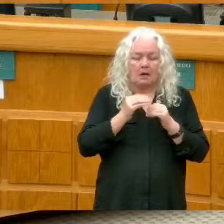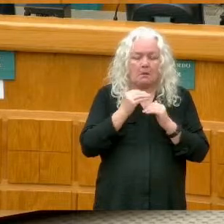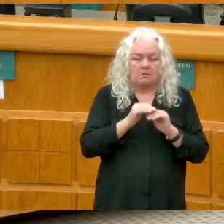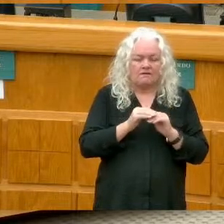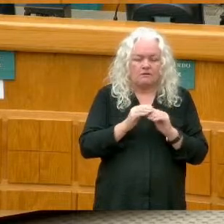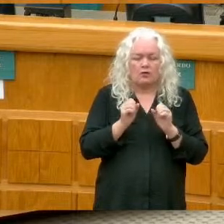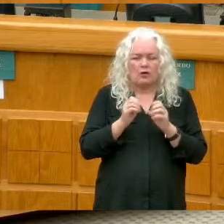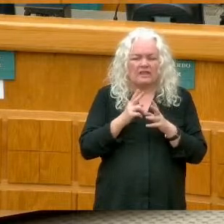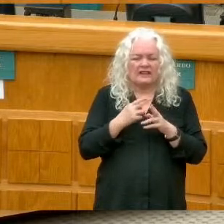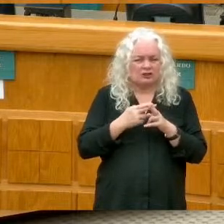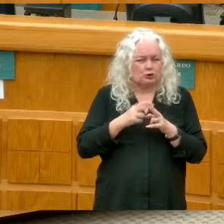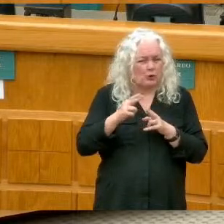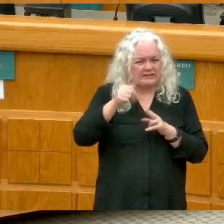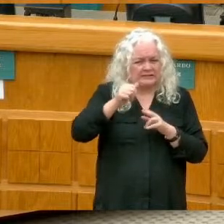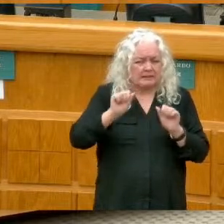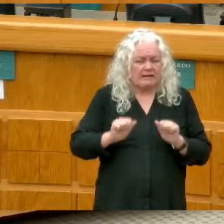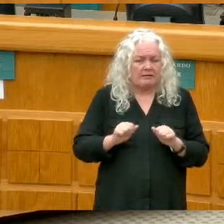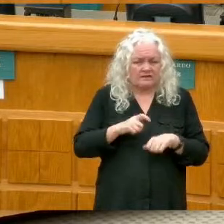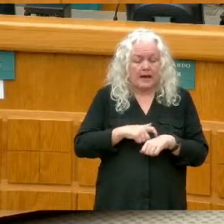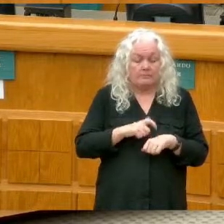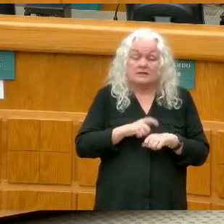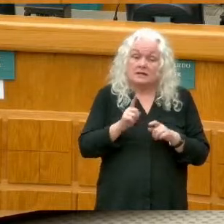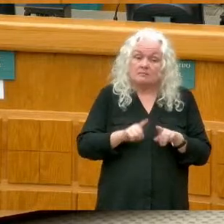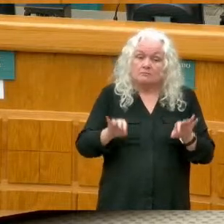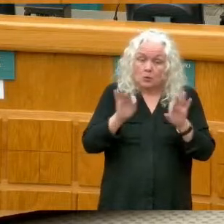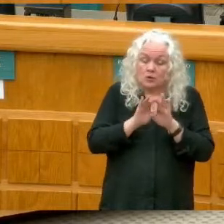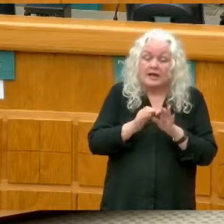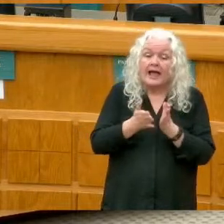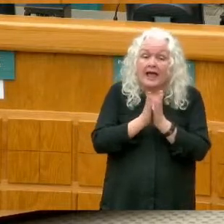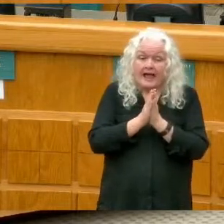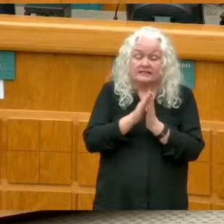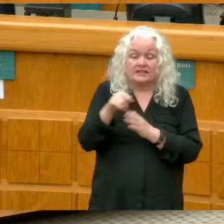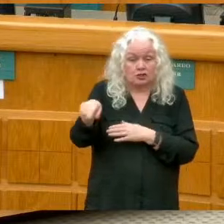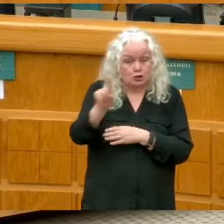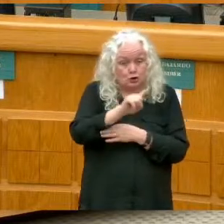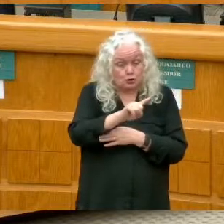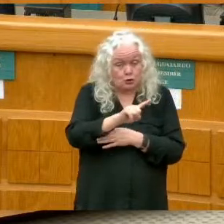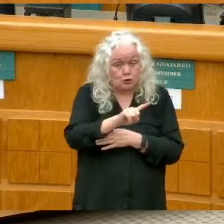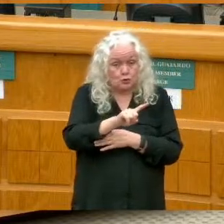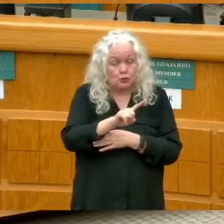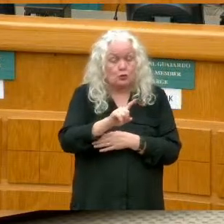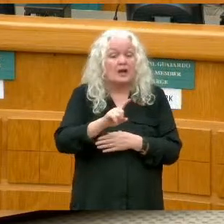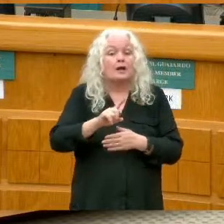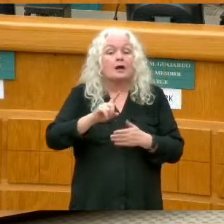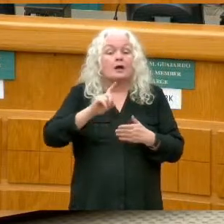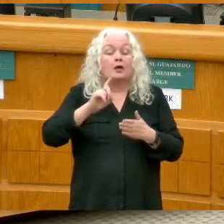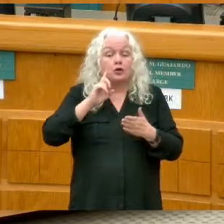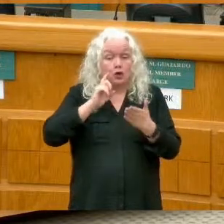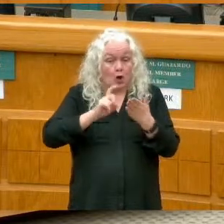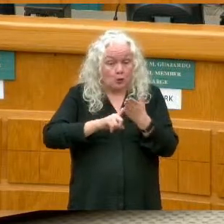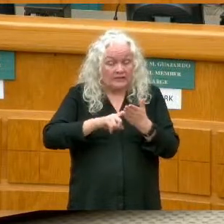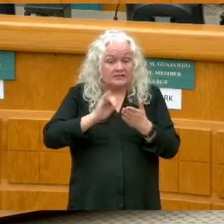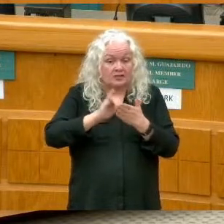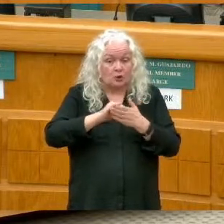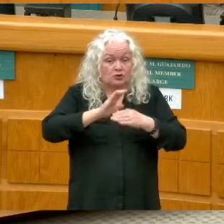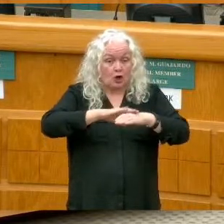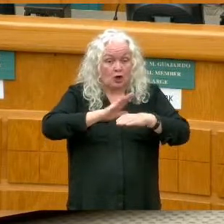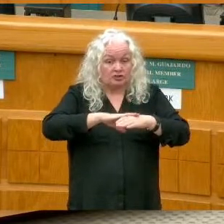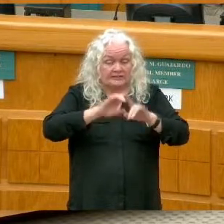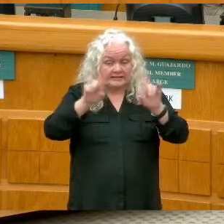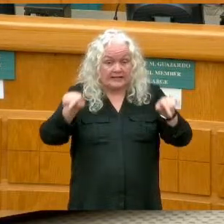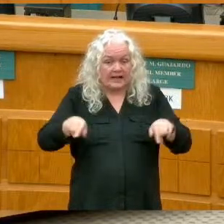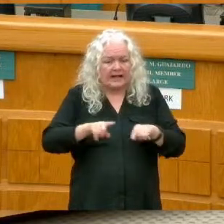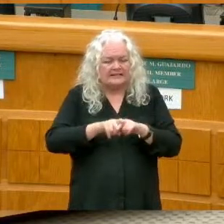for the smallest amount of time. These are very important. So I'm going to ask that you please observe the caution signs and stay out of